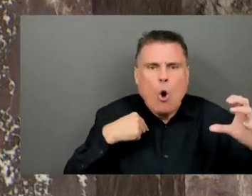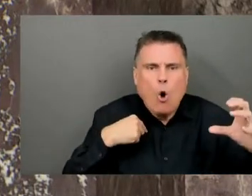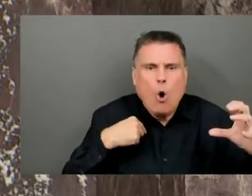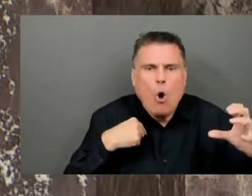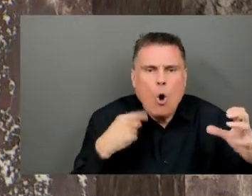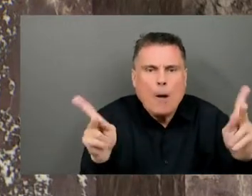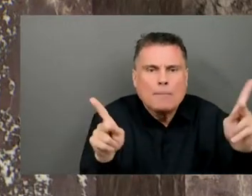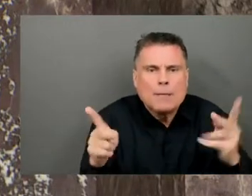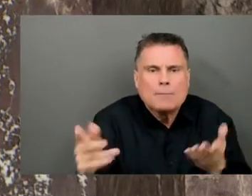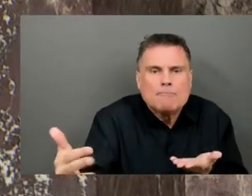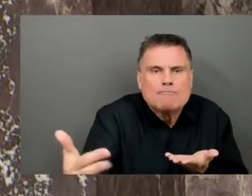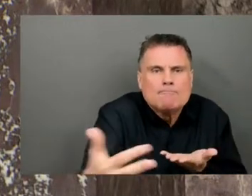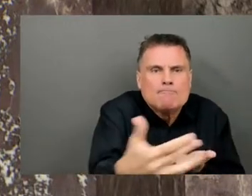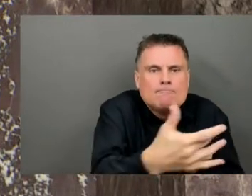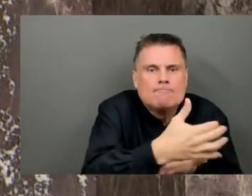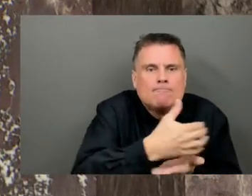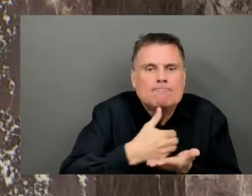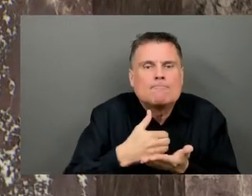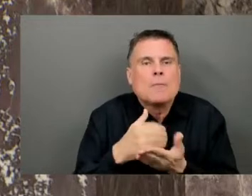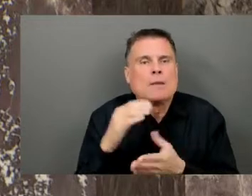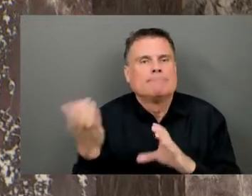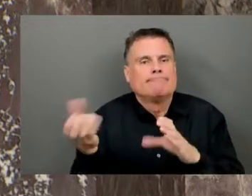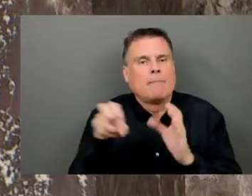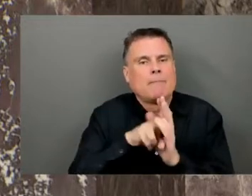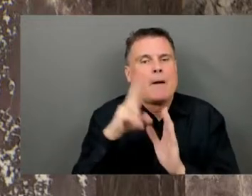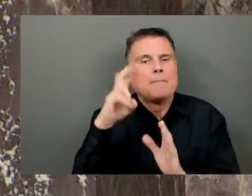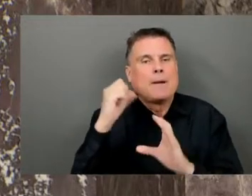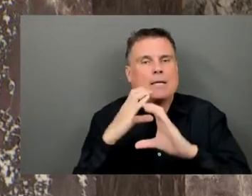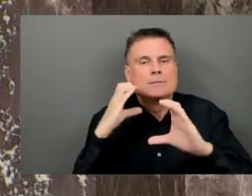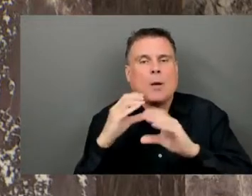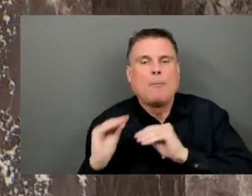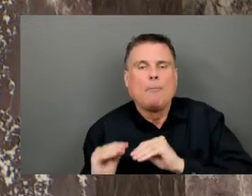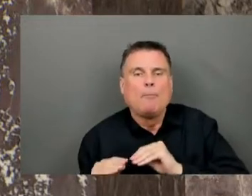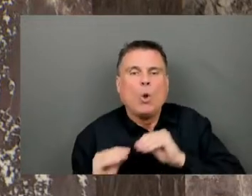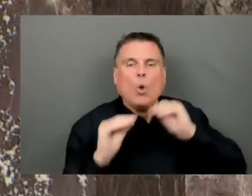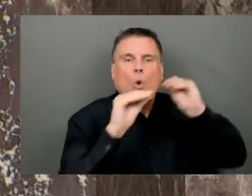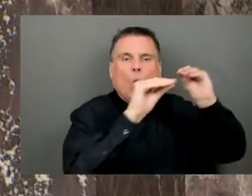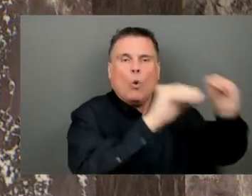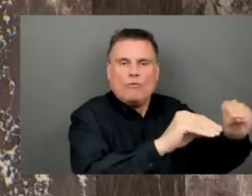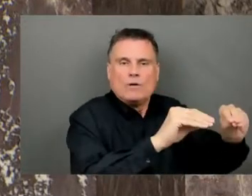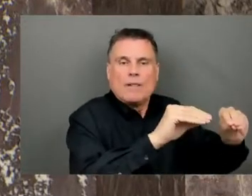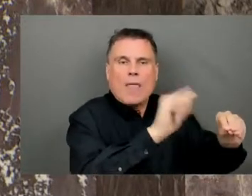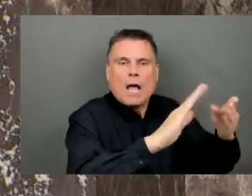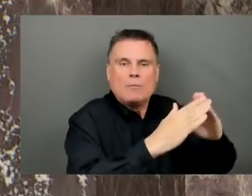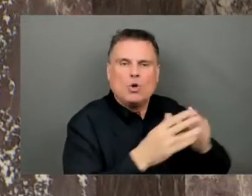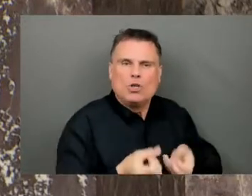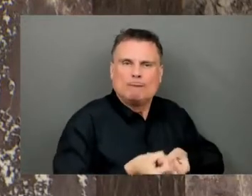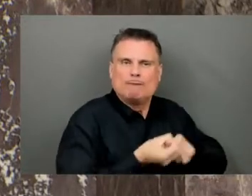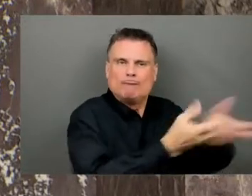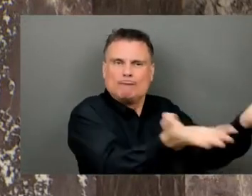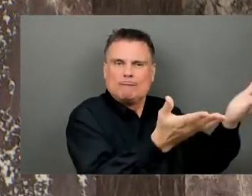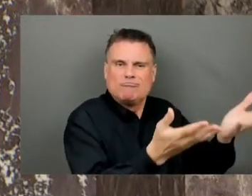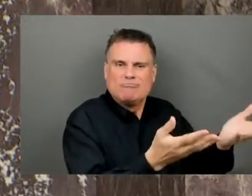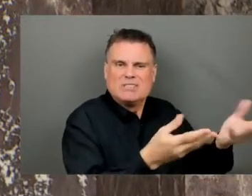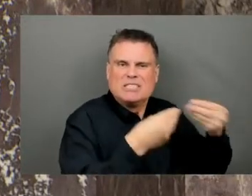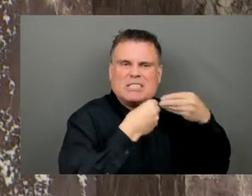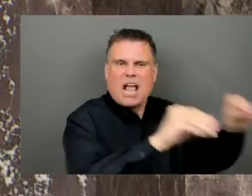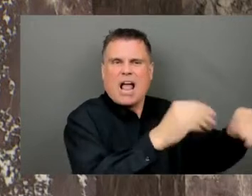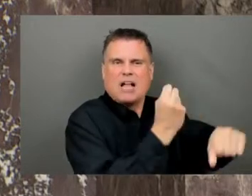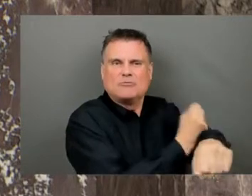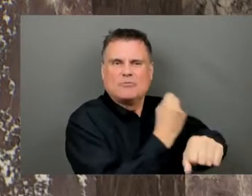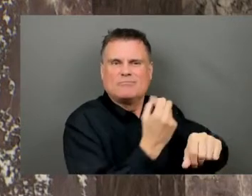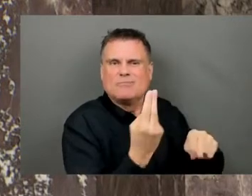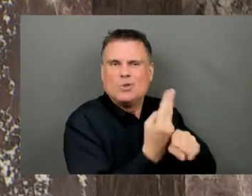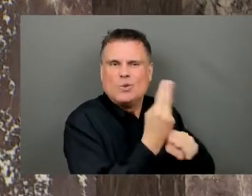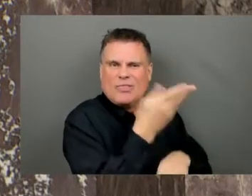that overwhelmingly the populations that are struggling in communities are people within our communities, they're our loved ones. They're the people that we grew up with, we